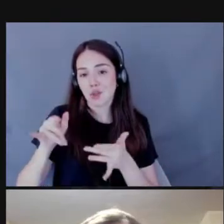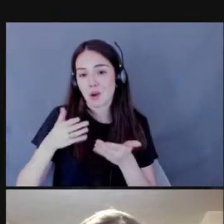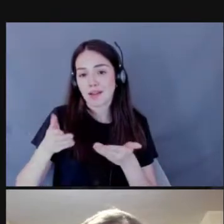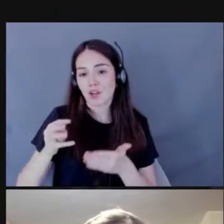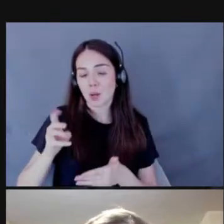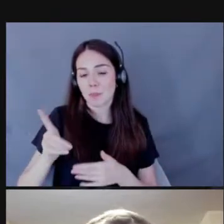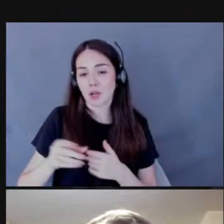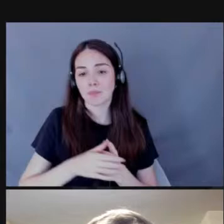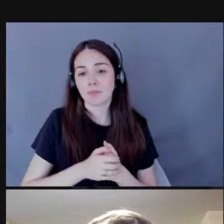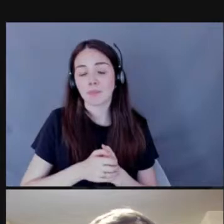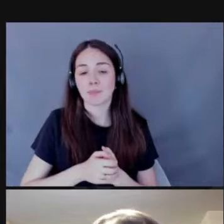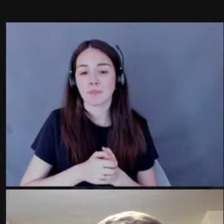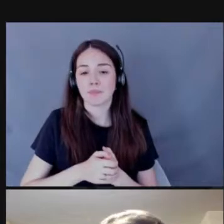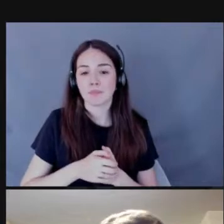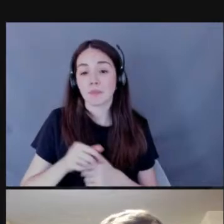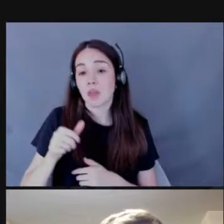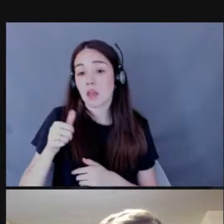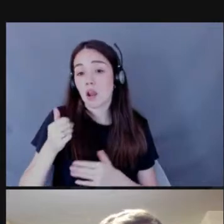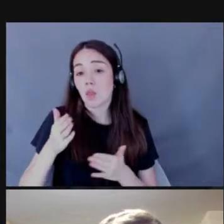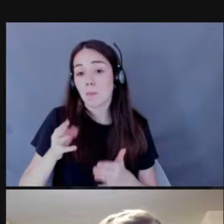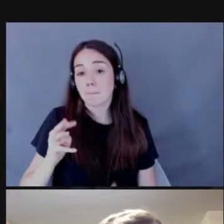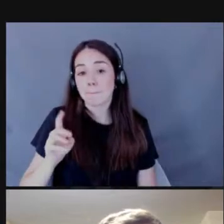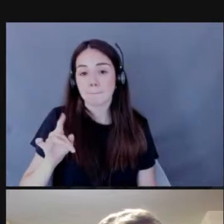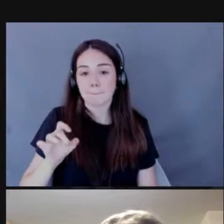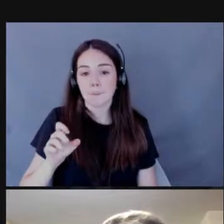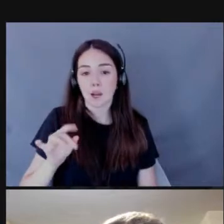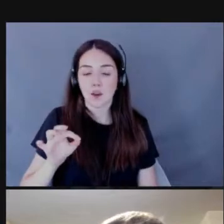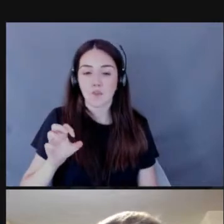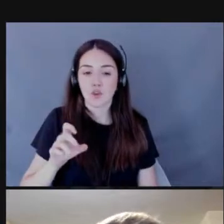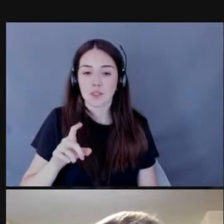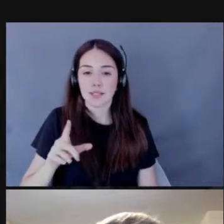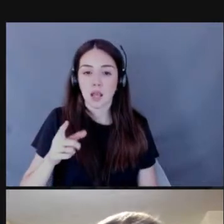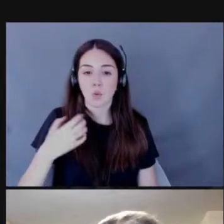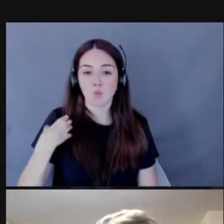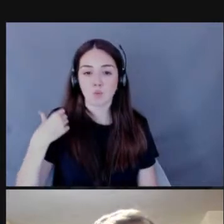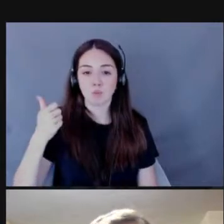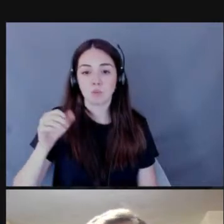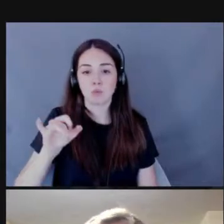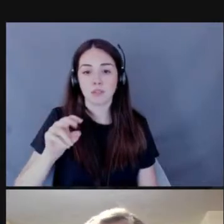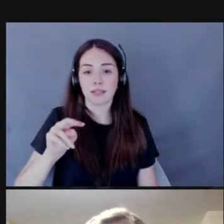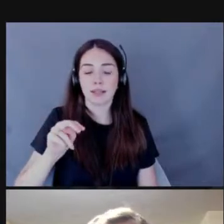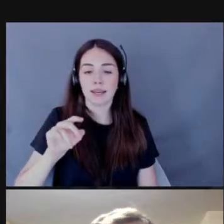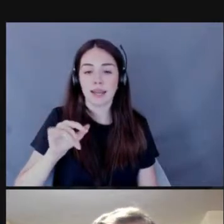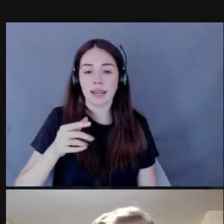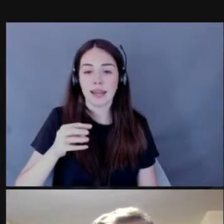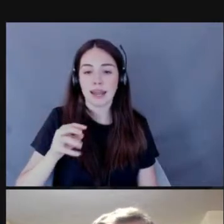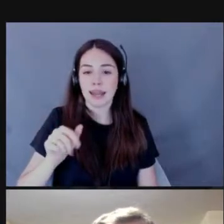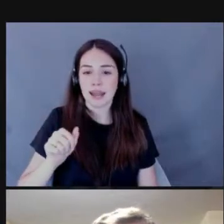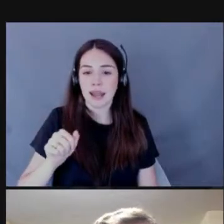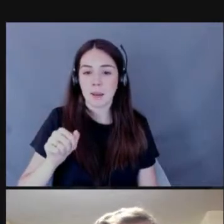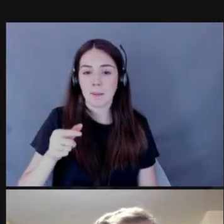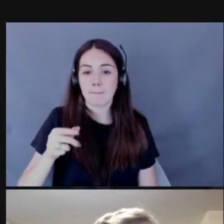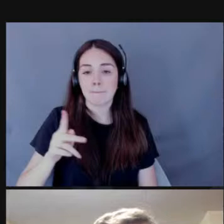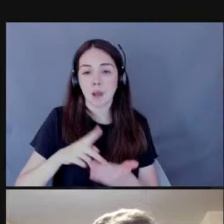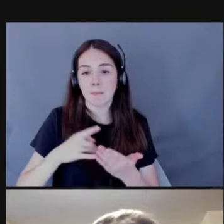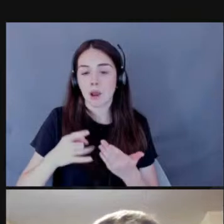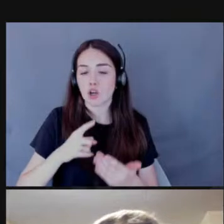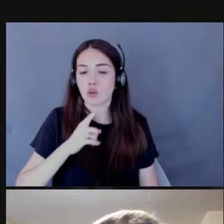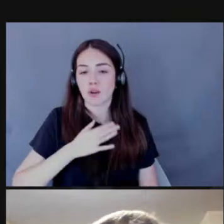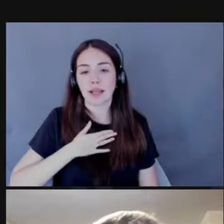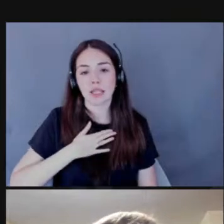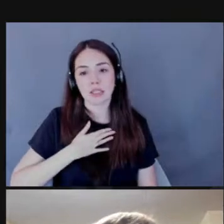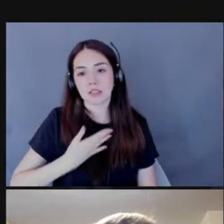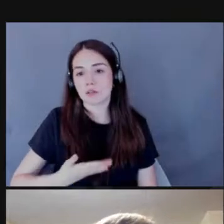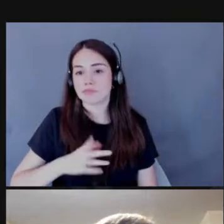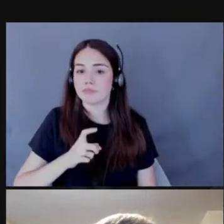Another crucial contact was Mike Frizzell, who was one of the heads of the Enigma Project. Gosh, he was incredibly generous with his time and